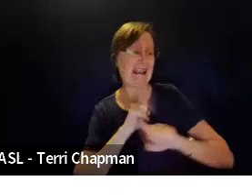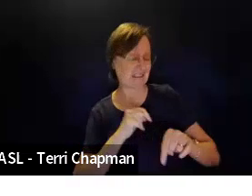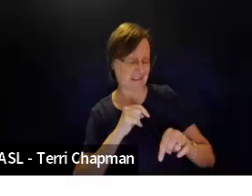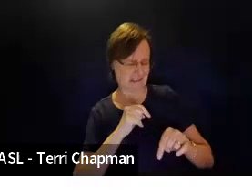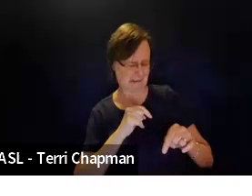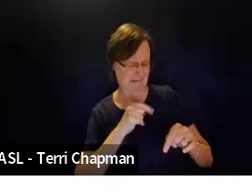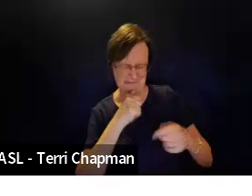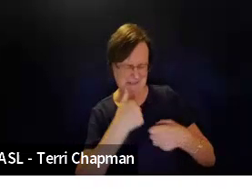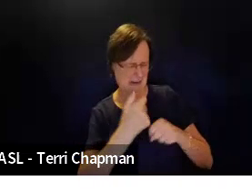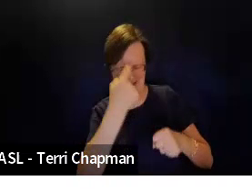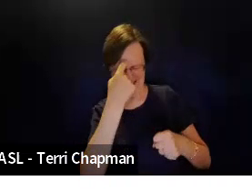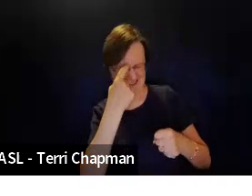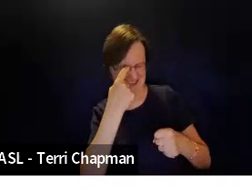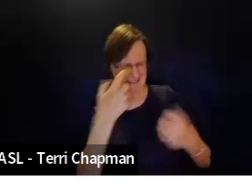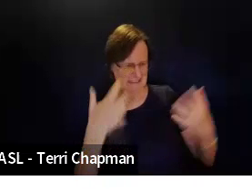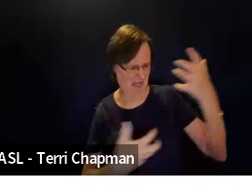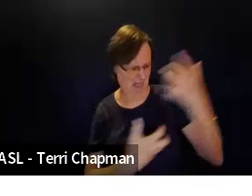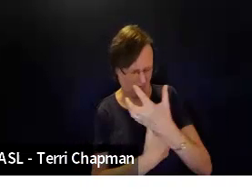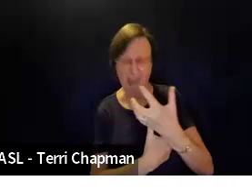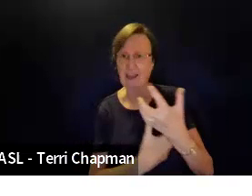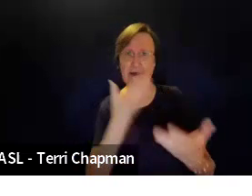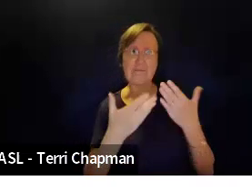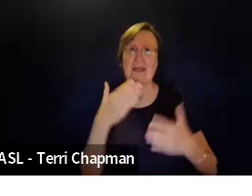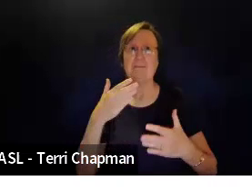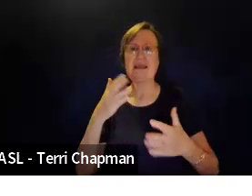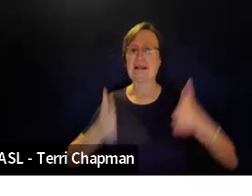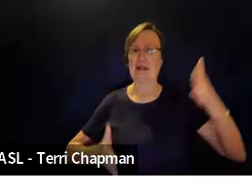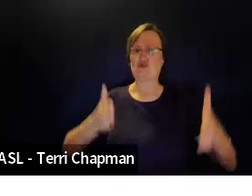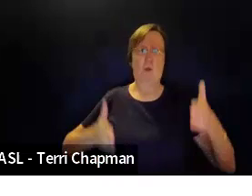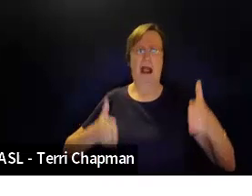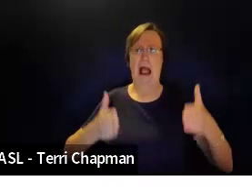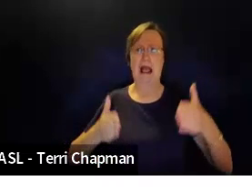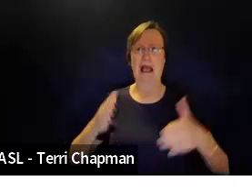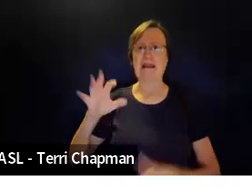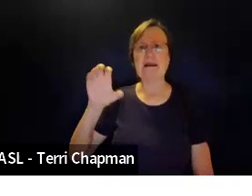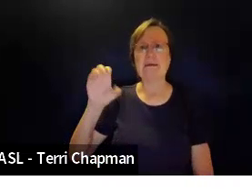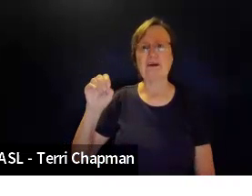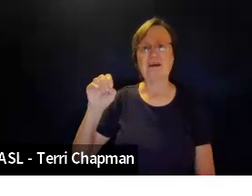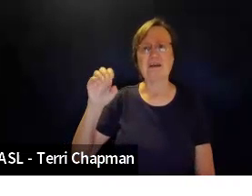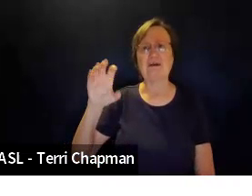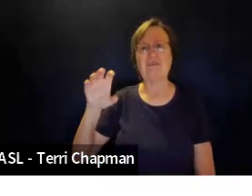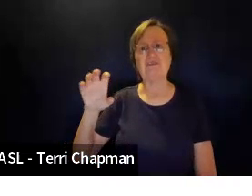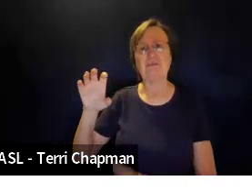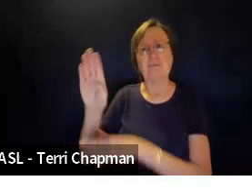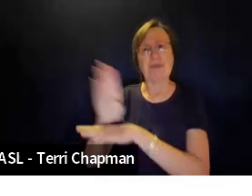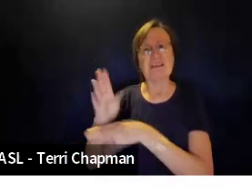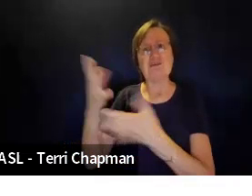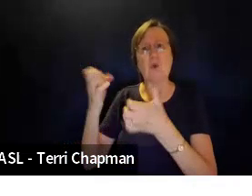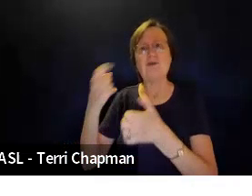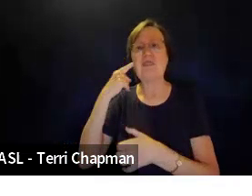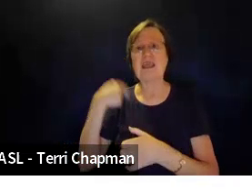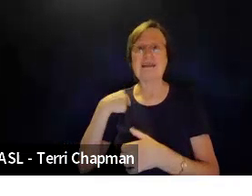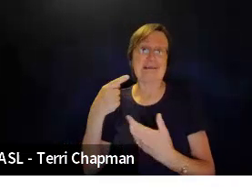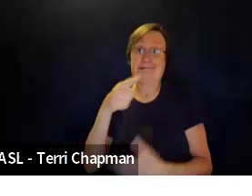sense. Maybe it's robotic. The firm might want you to think it's simply a hallucination. But when you're relying on a firm to give you a